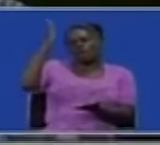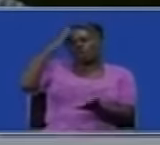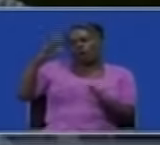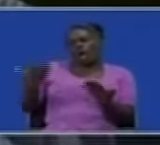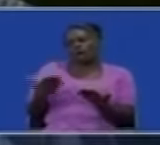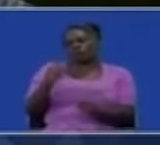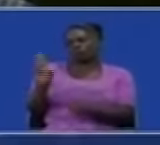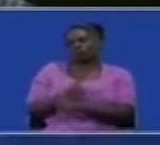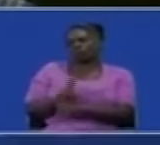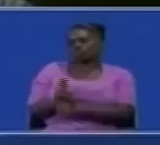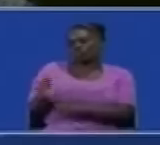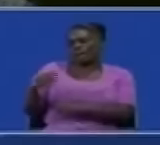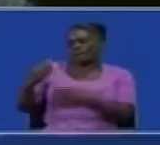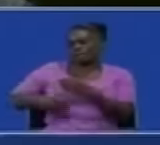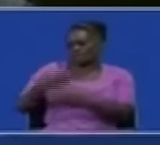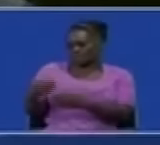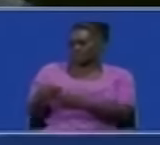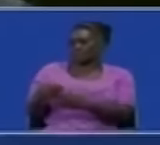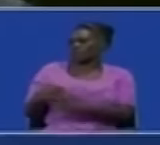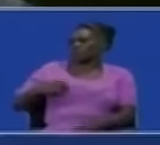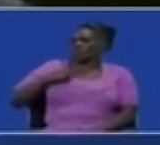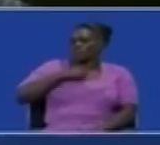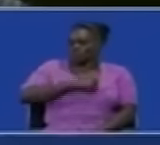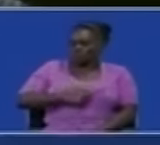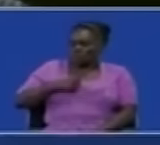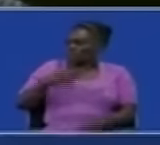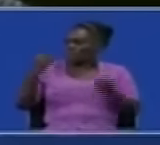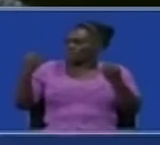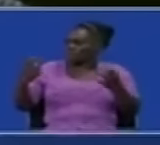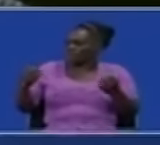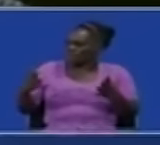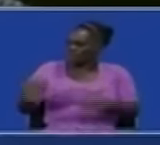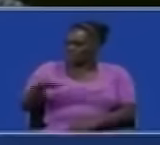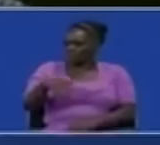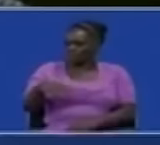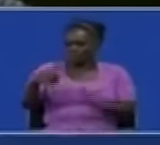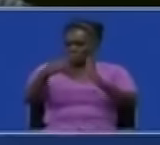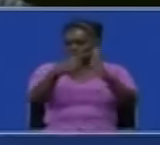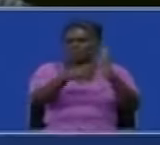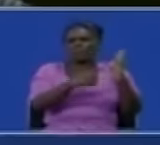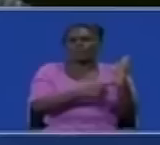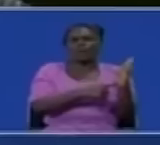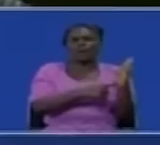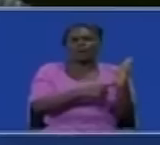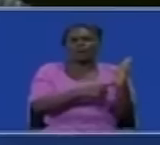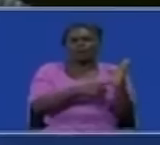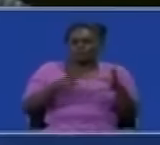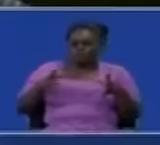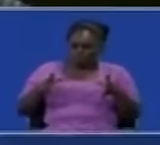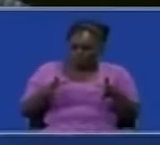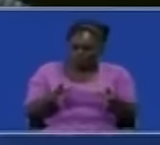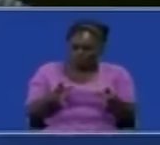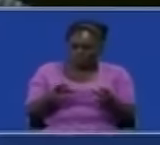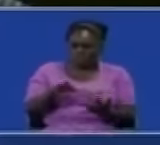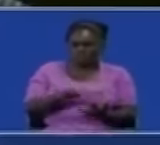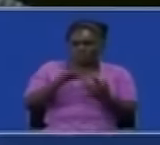is expected? So it is a pity that there are a lot of environmental factors being pushed,